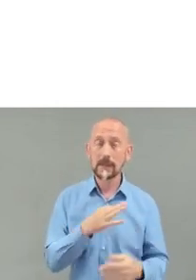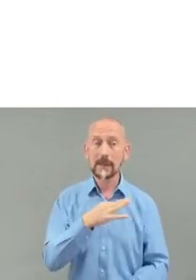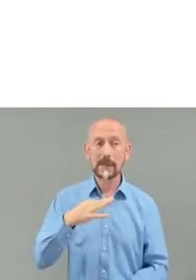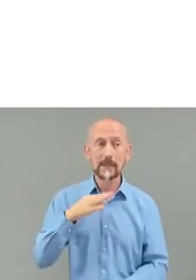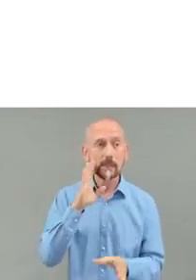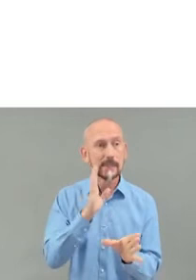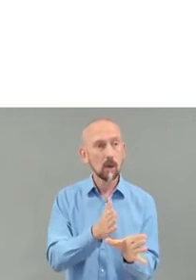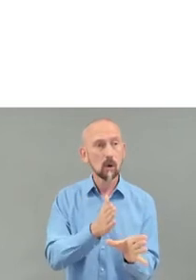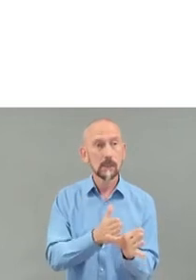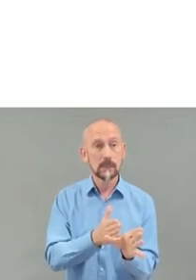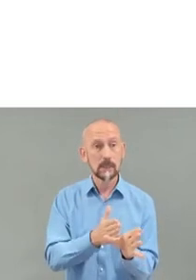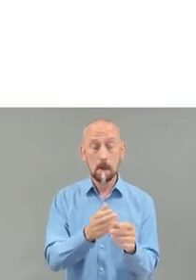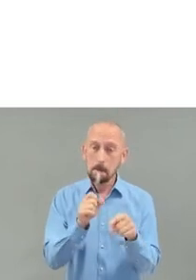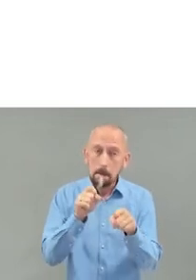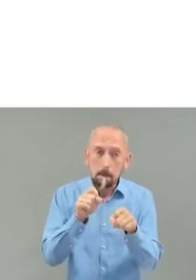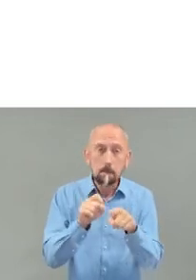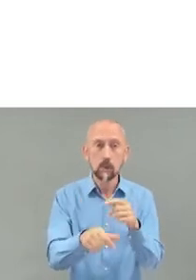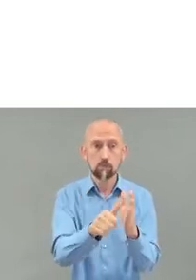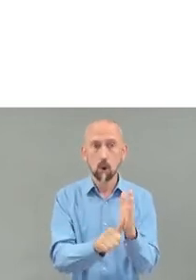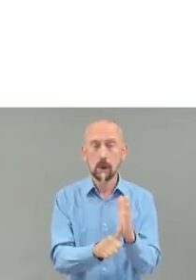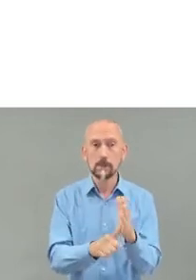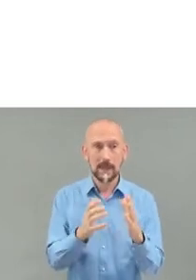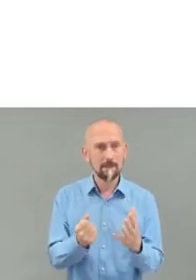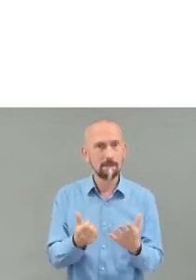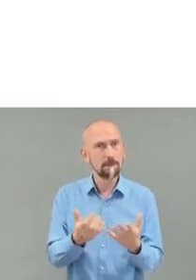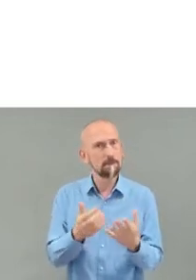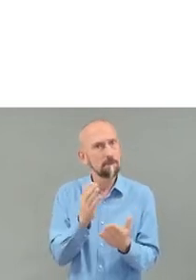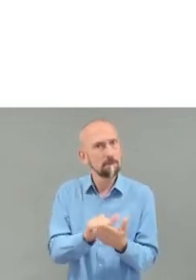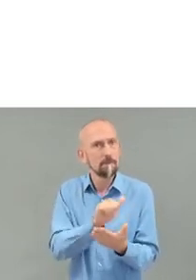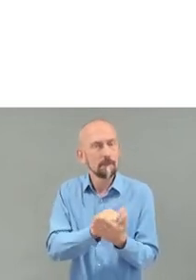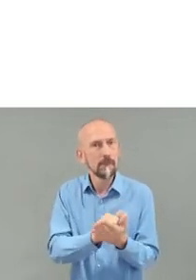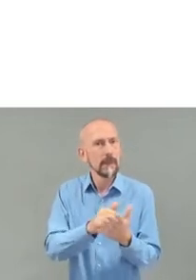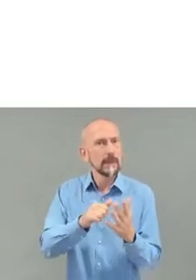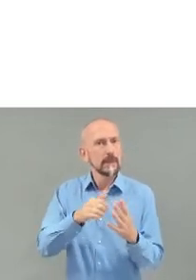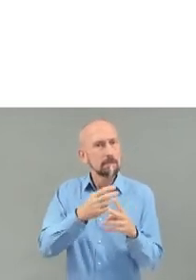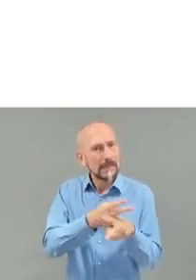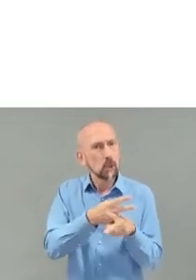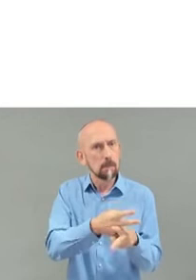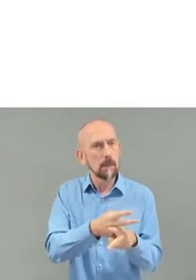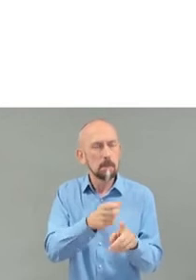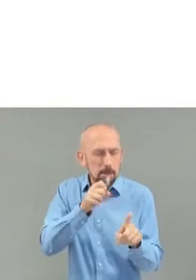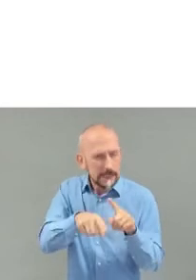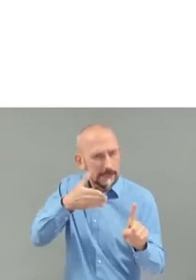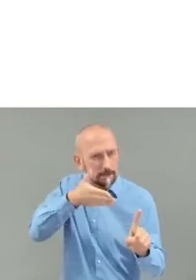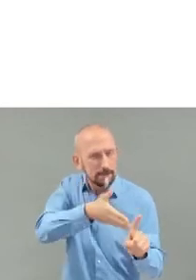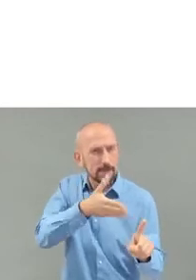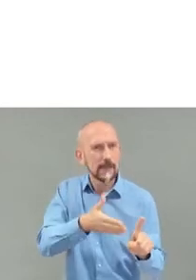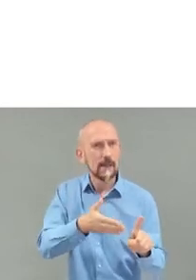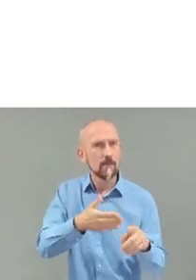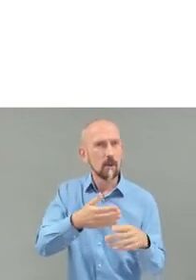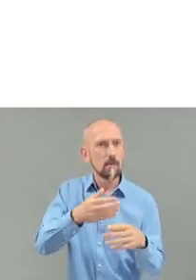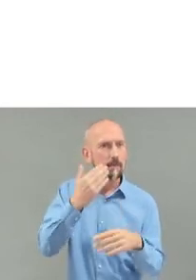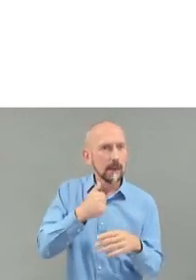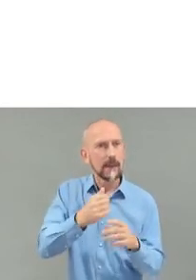offering mentorships to people from racially and ethnically minoritized communities to help them to access